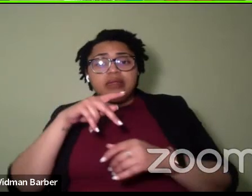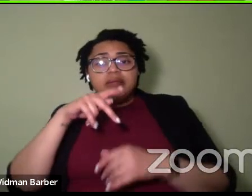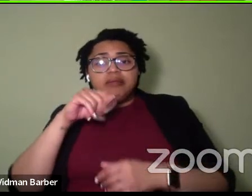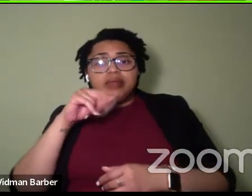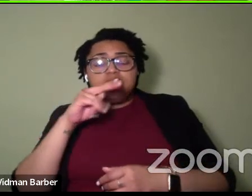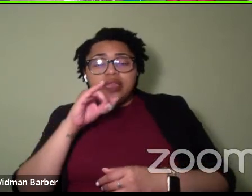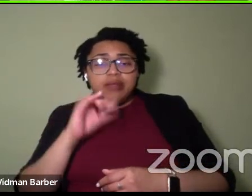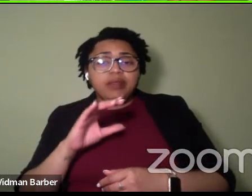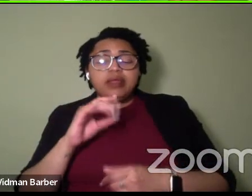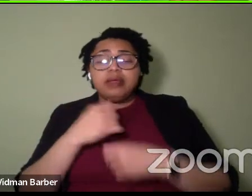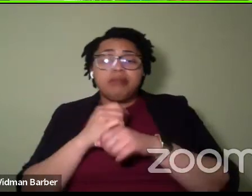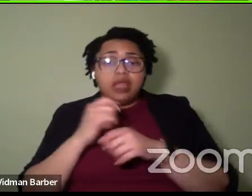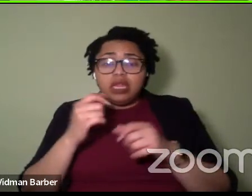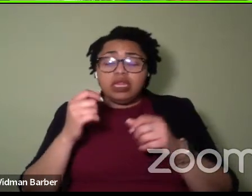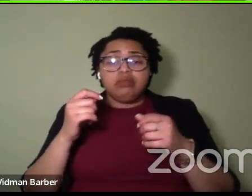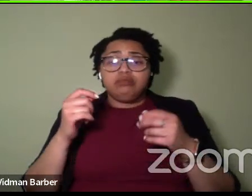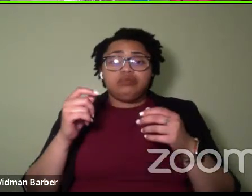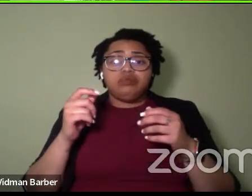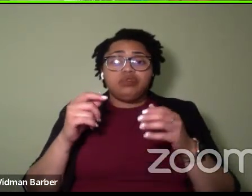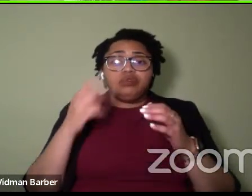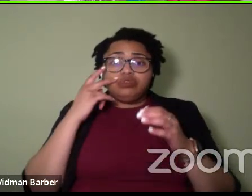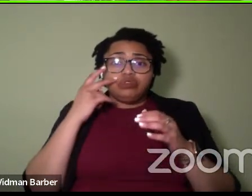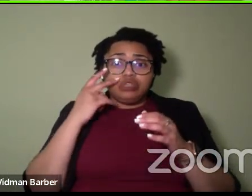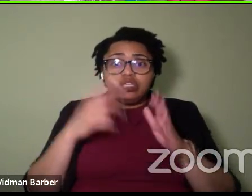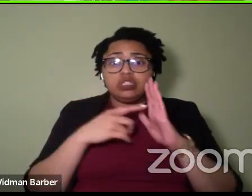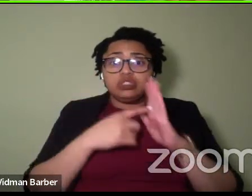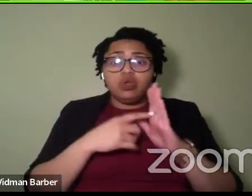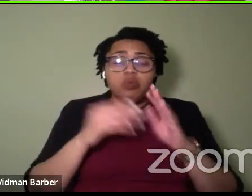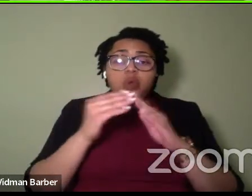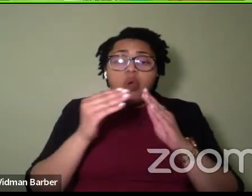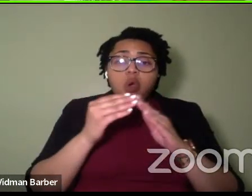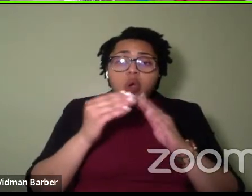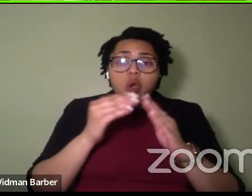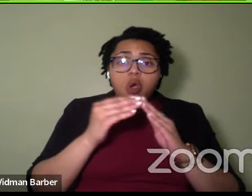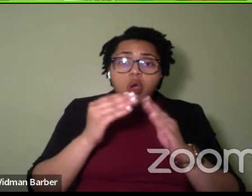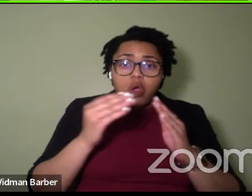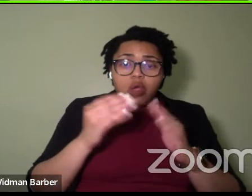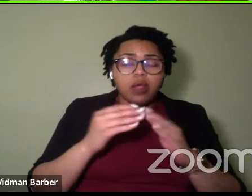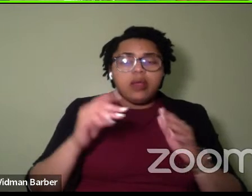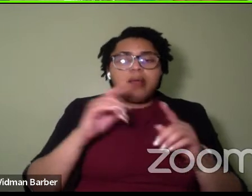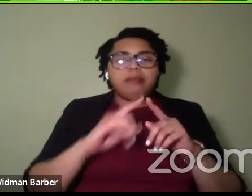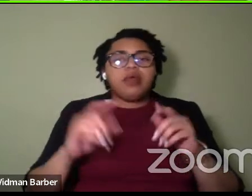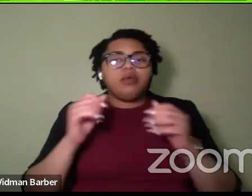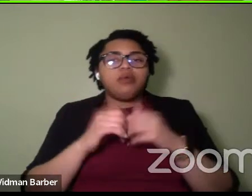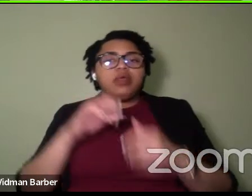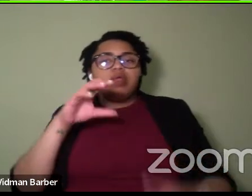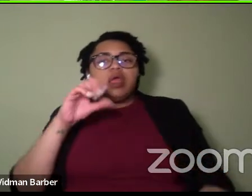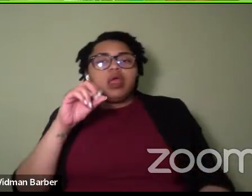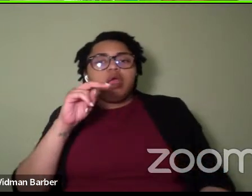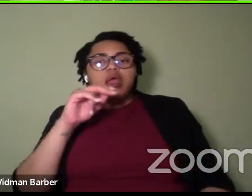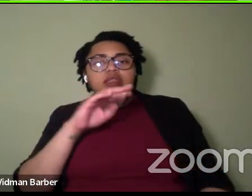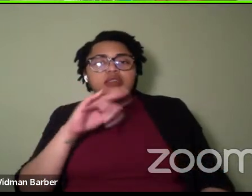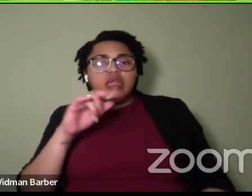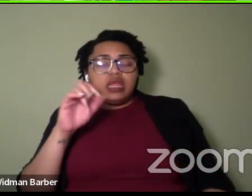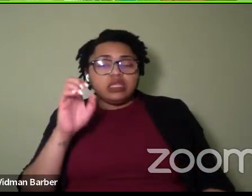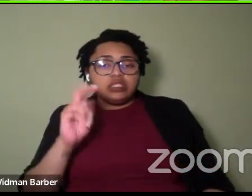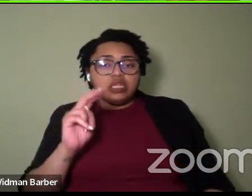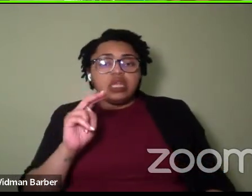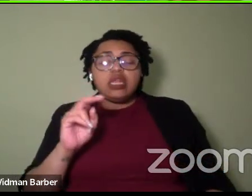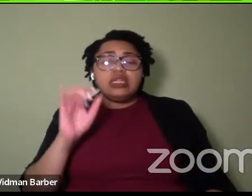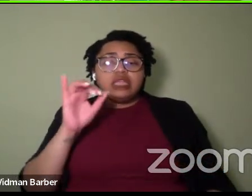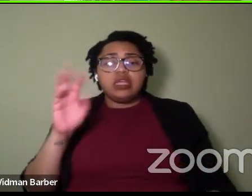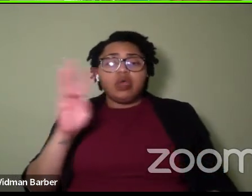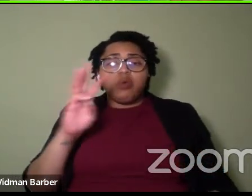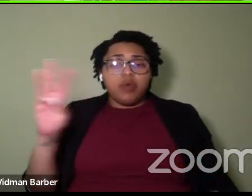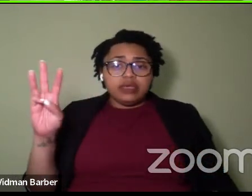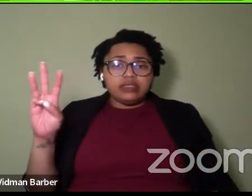are facing. And I think that with conservation, it's a Western construct. So even deconstructing what conservation means, because,